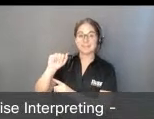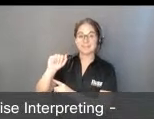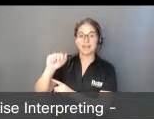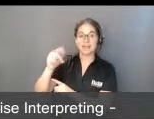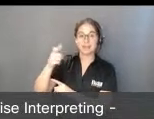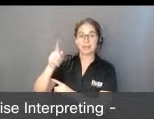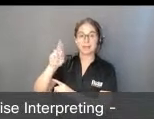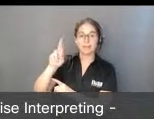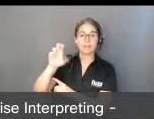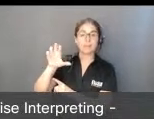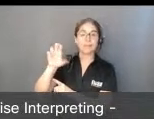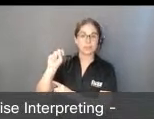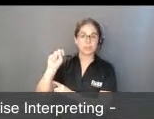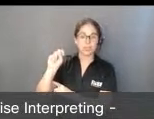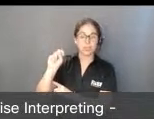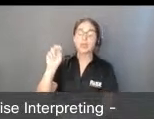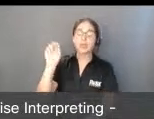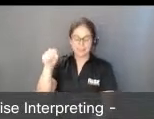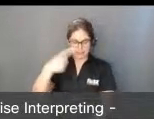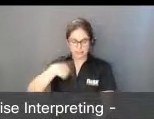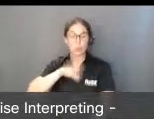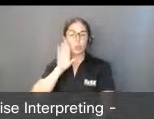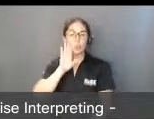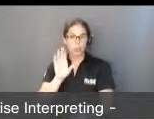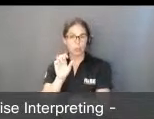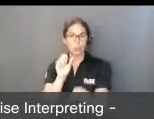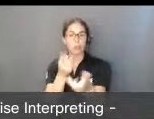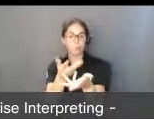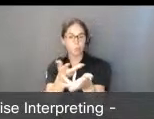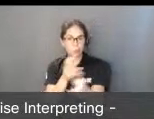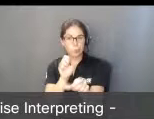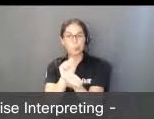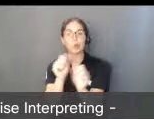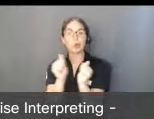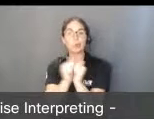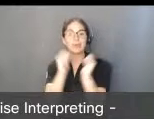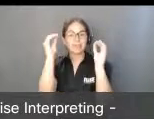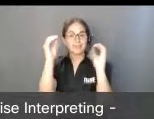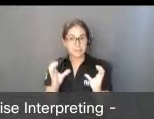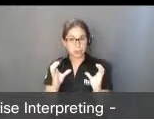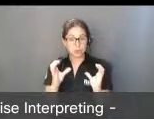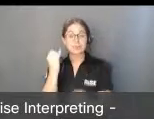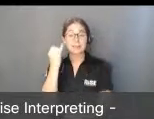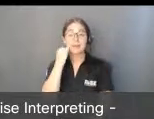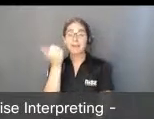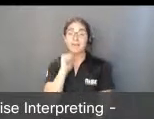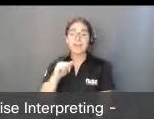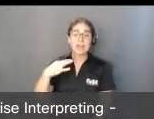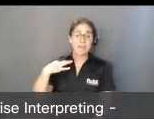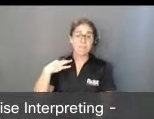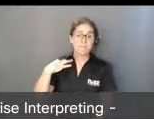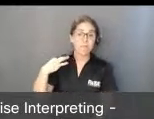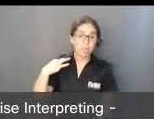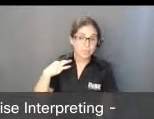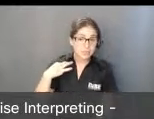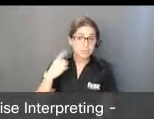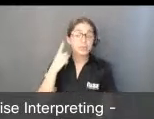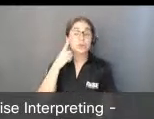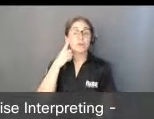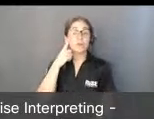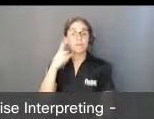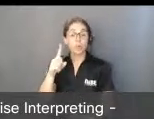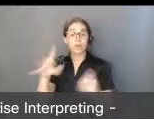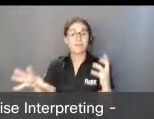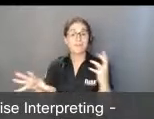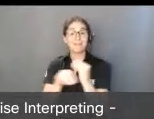our teachers when they return to find if we have any volunteers that would like to possibly do